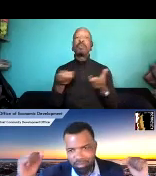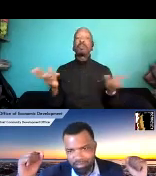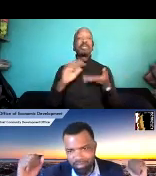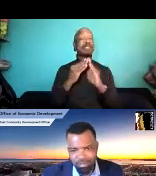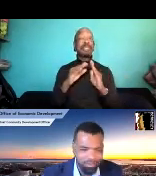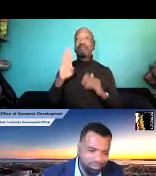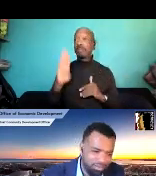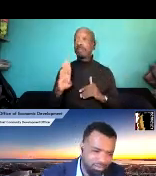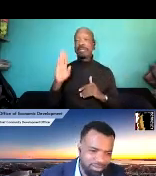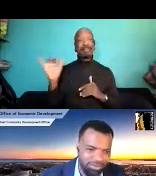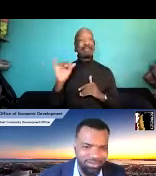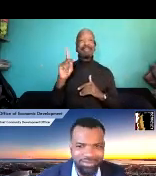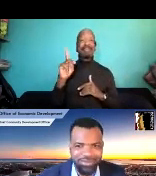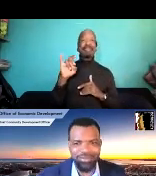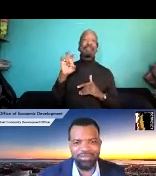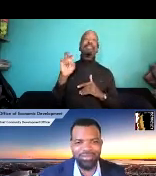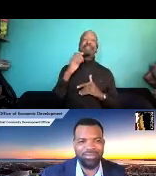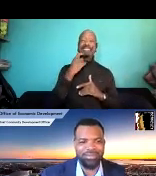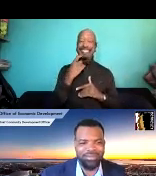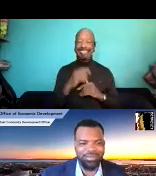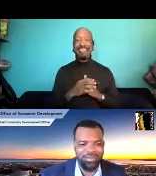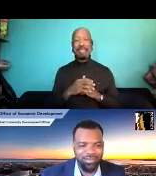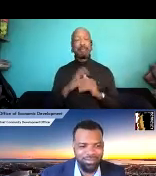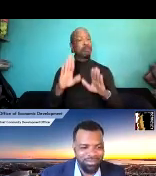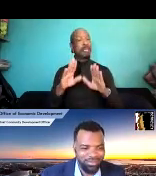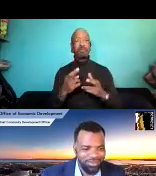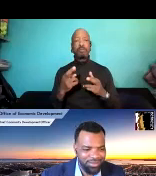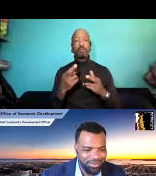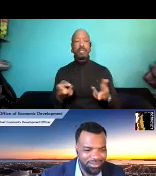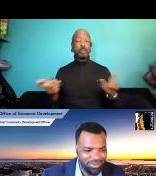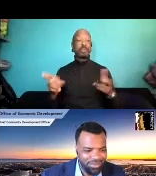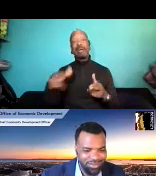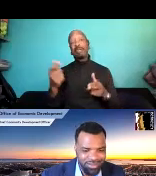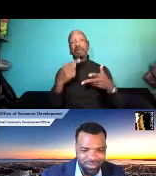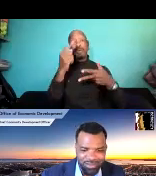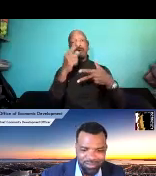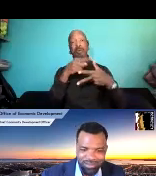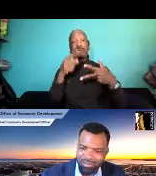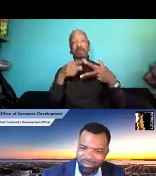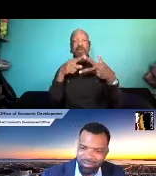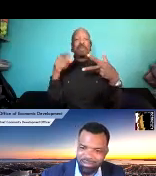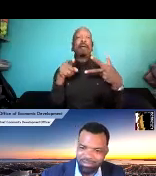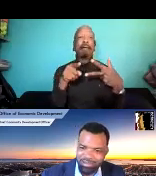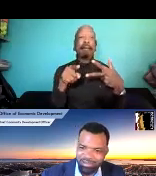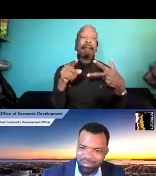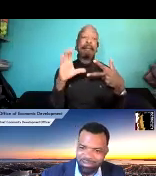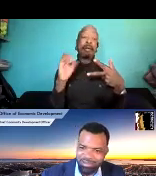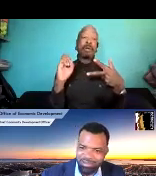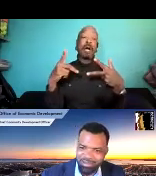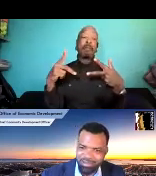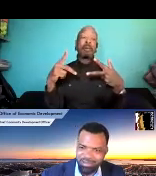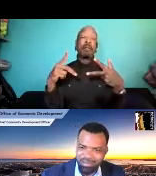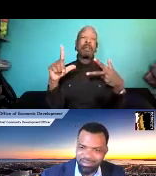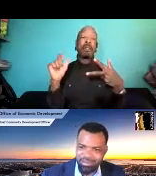said, is a great resource. Another resource is coop-law.org, where you'll find all